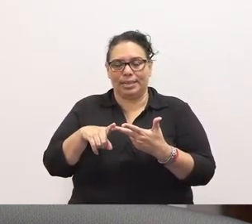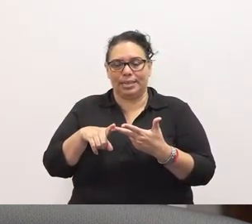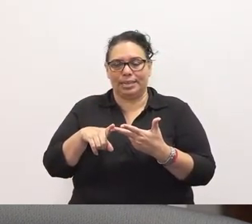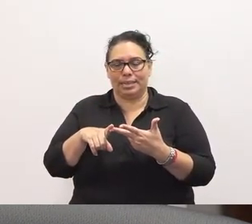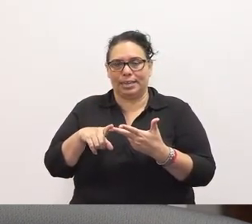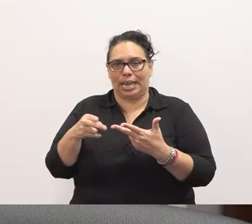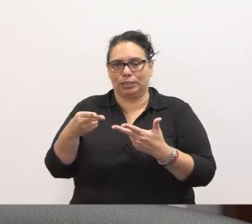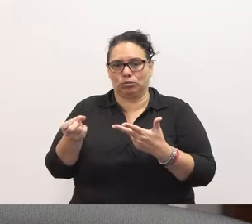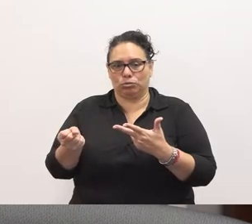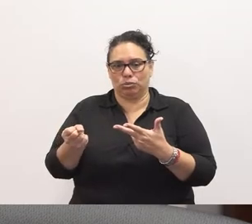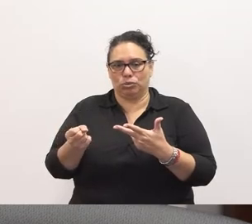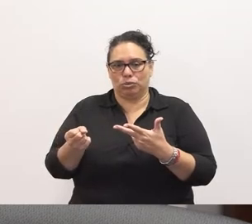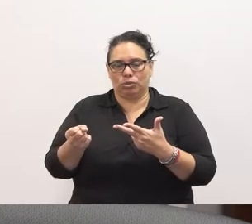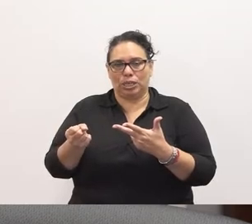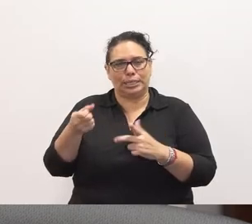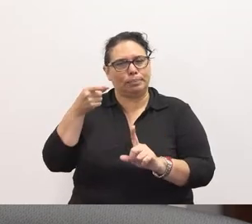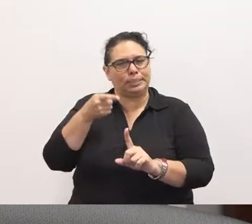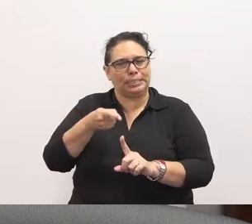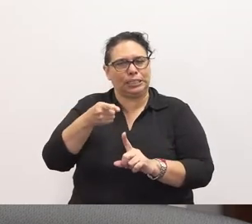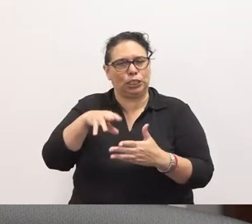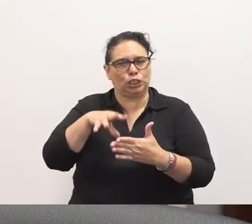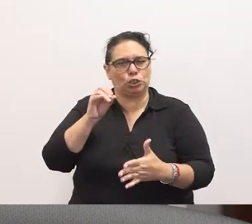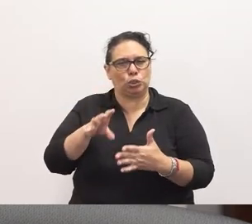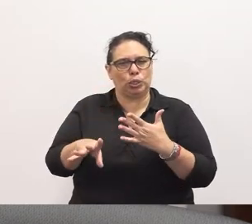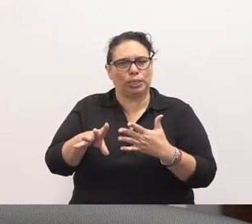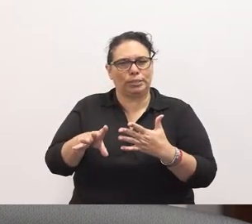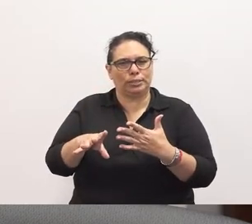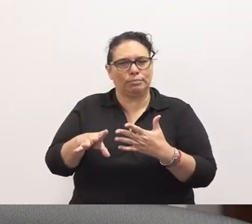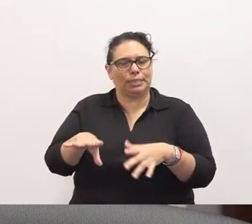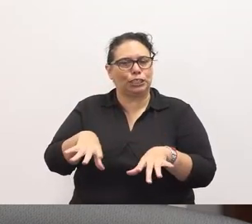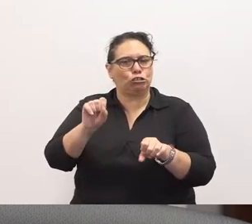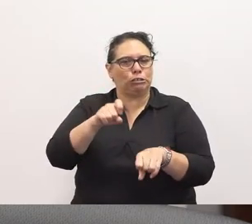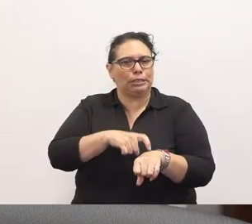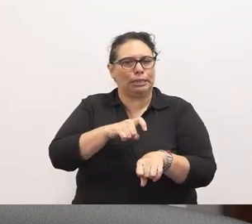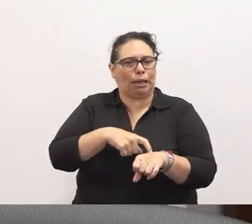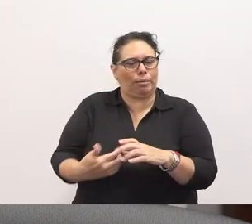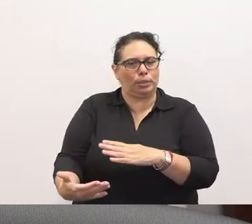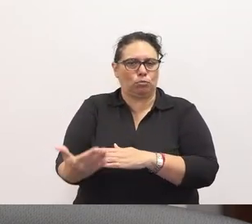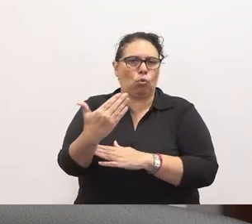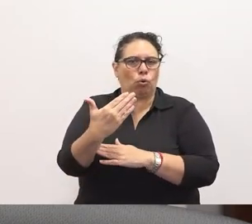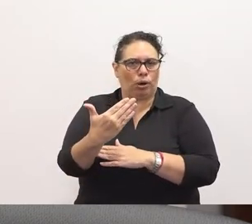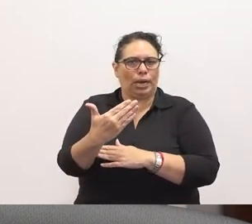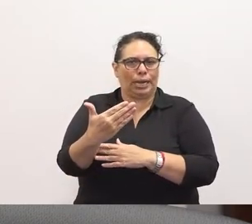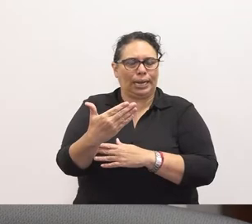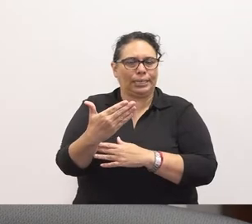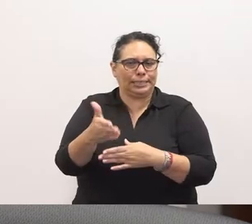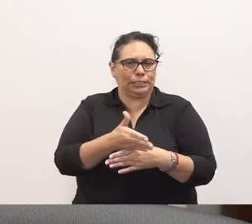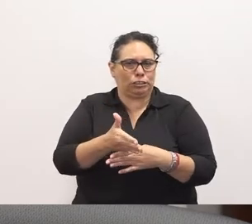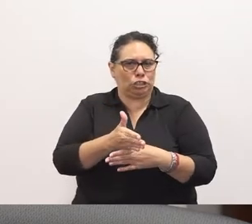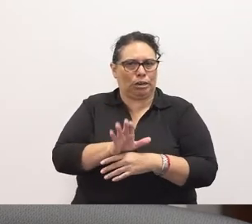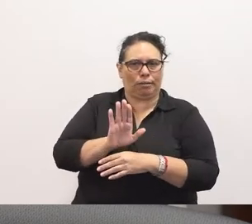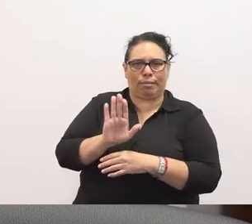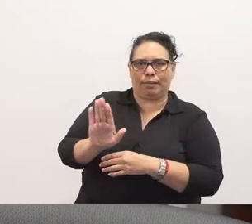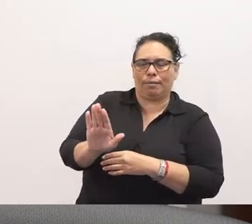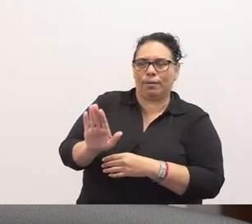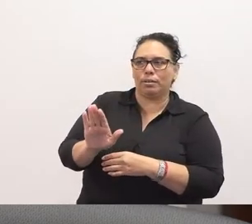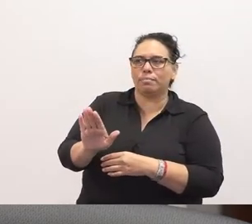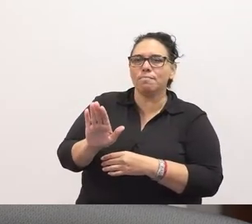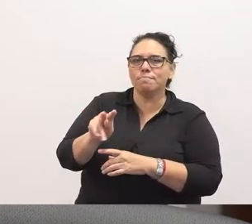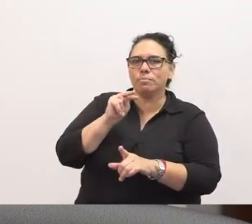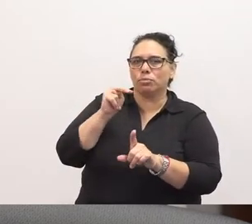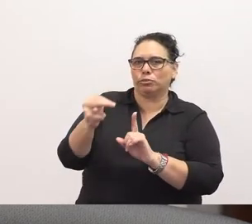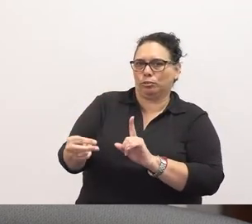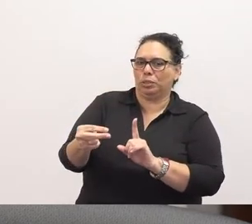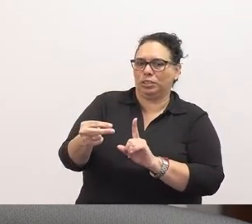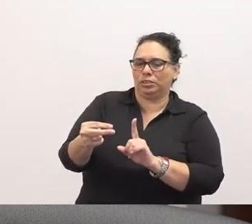And then high school. So particularly the students that made some time this morning to share their perspectives